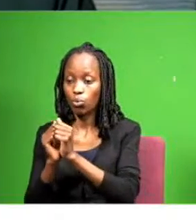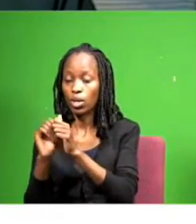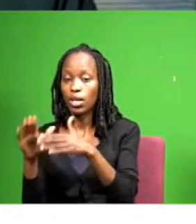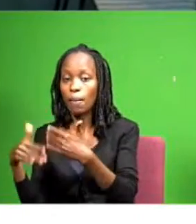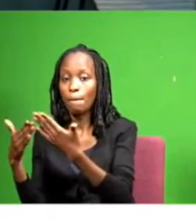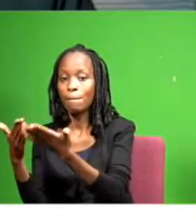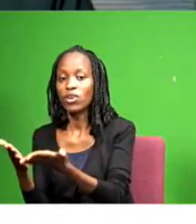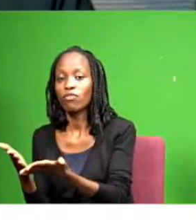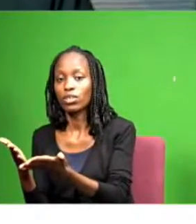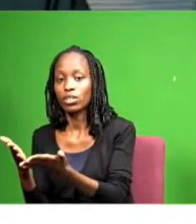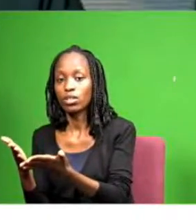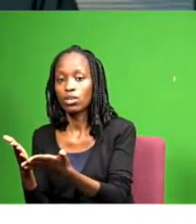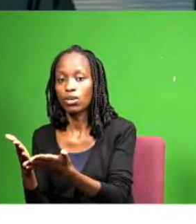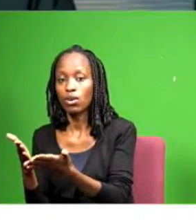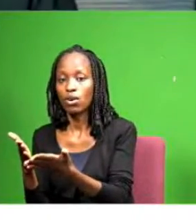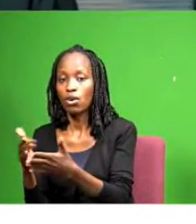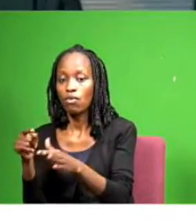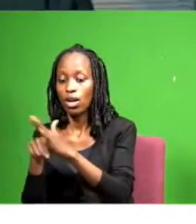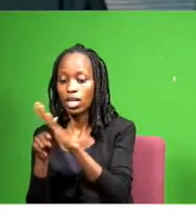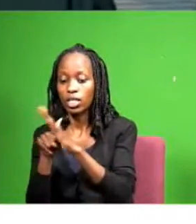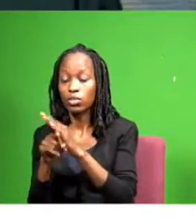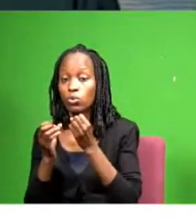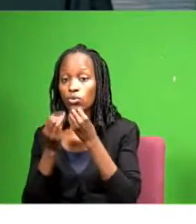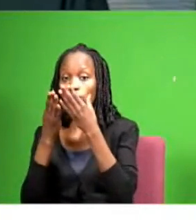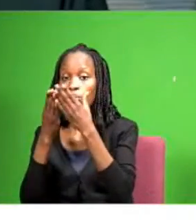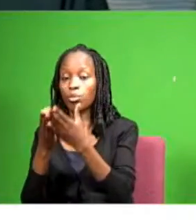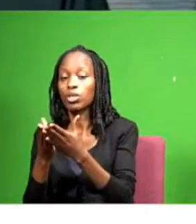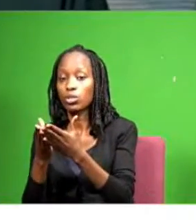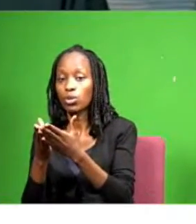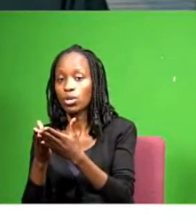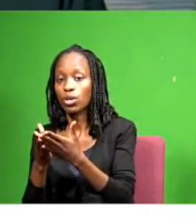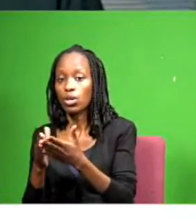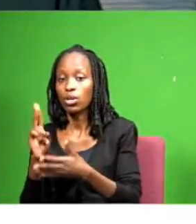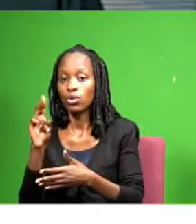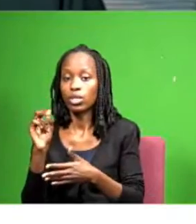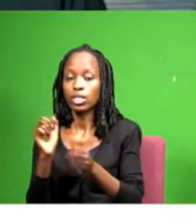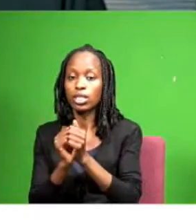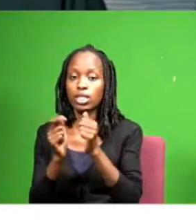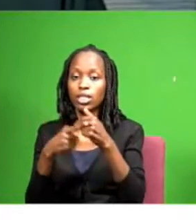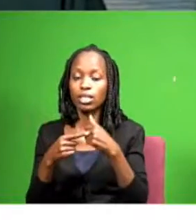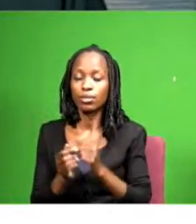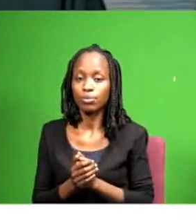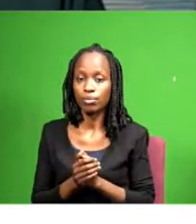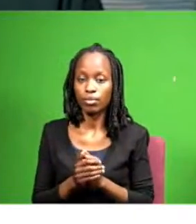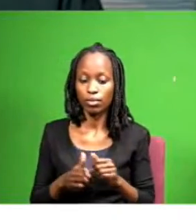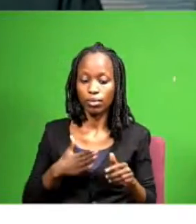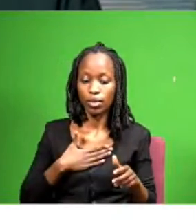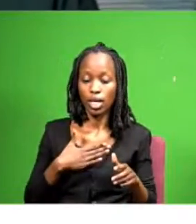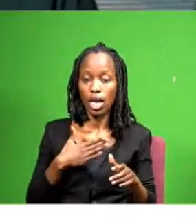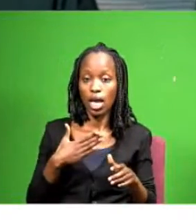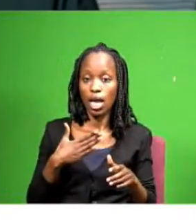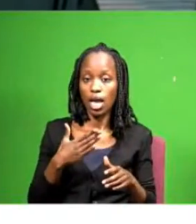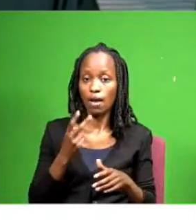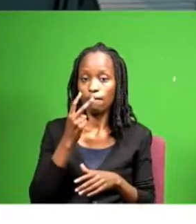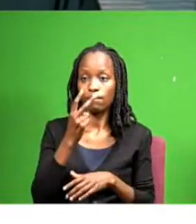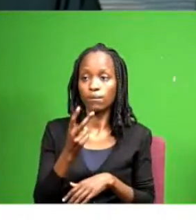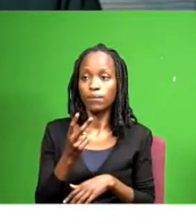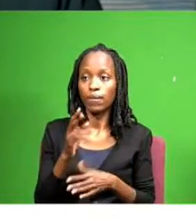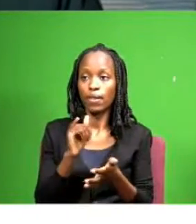of Access to Information Act 2016. I find that